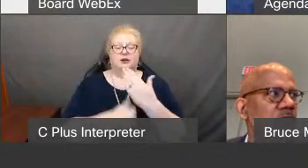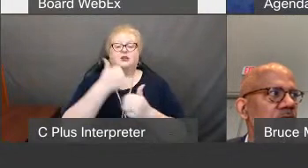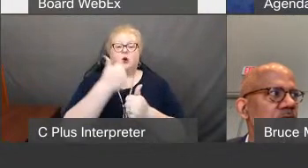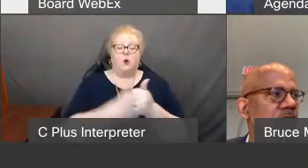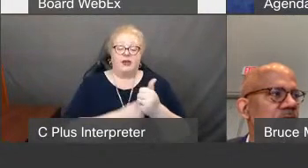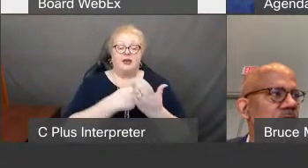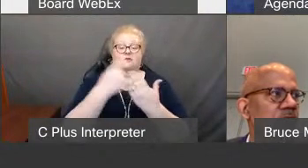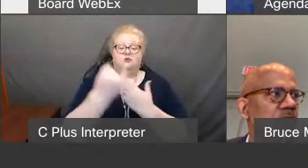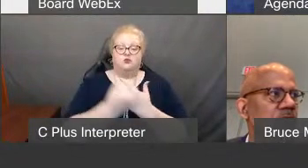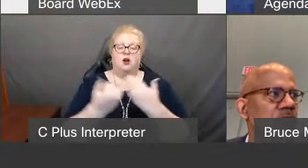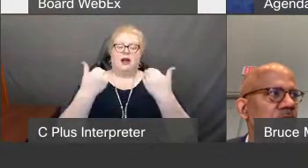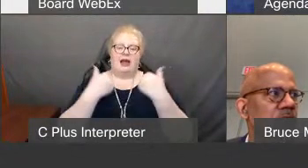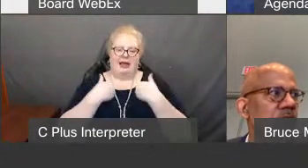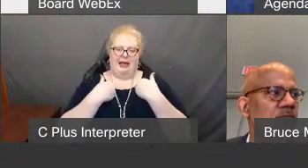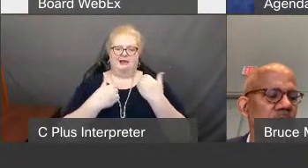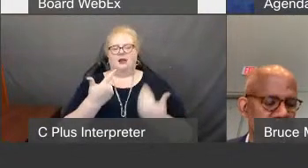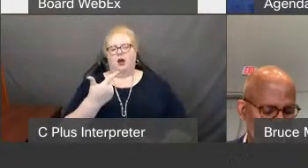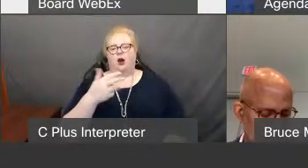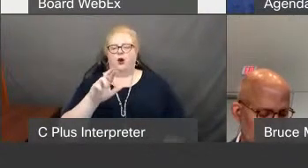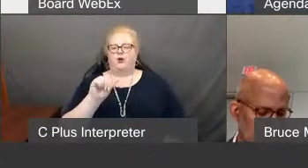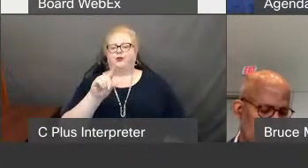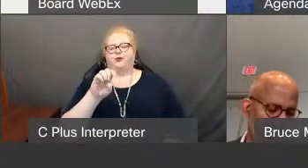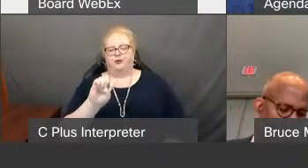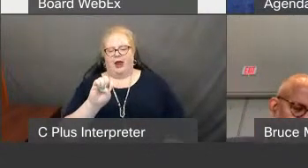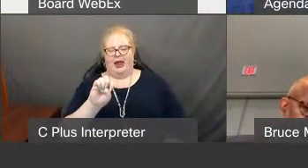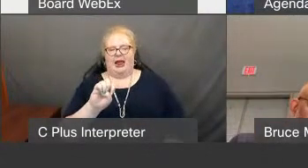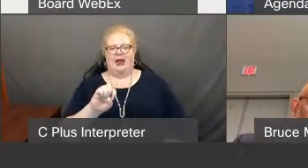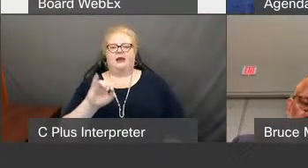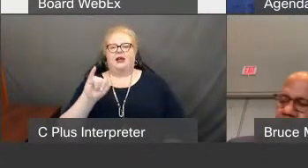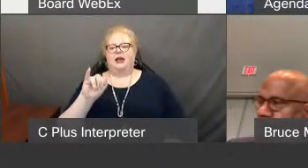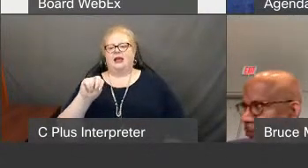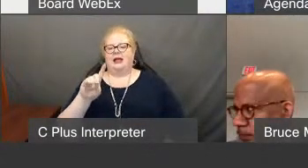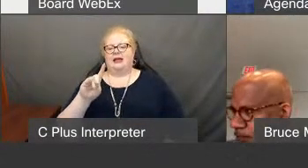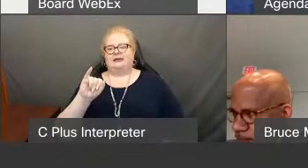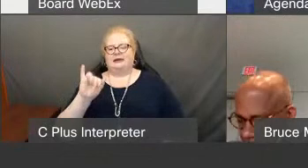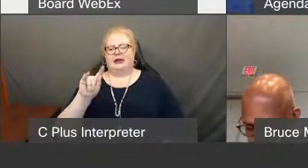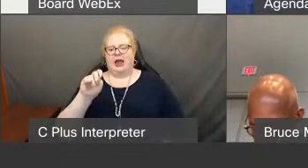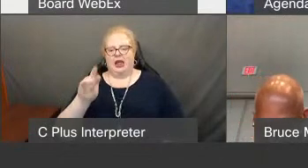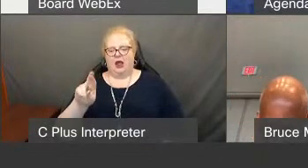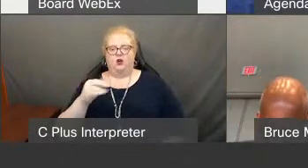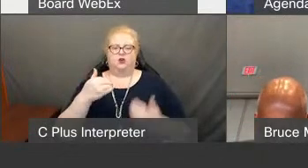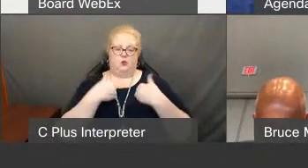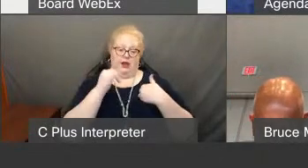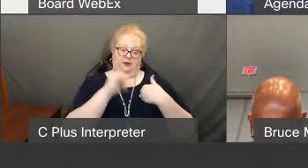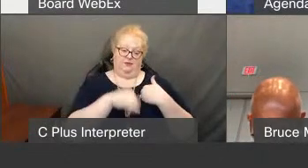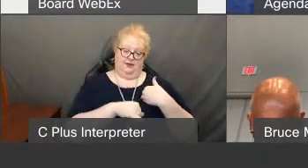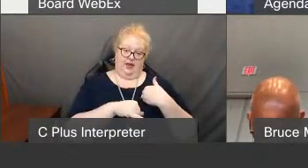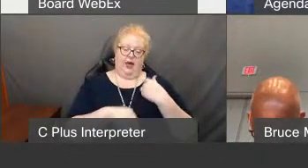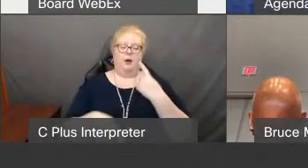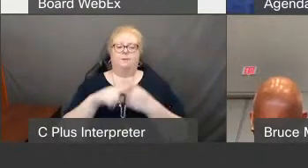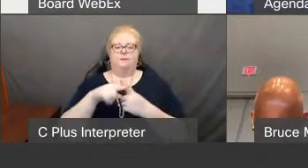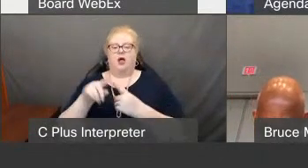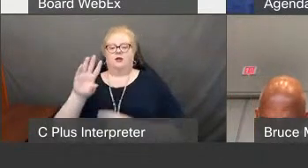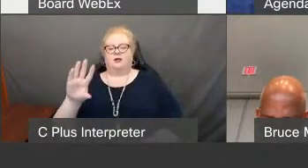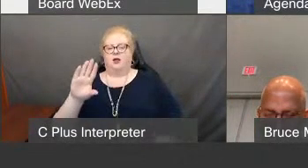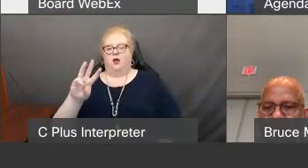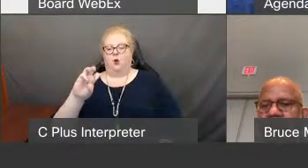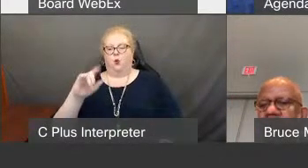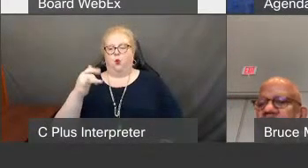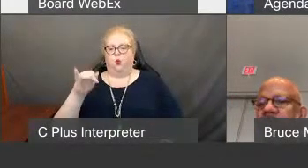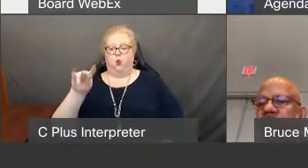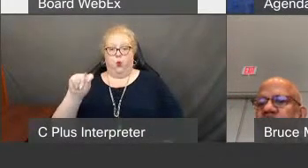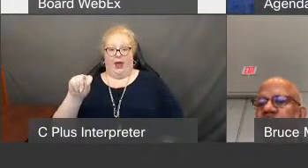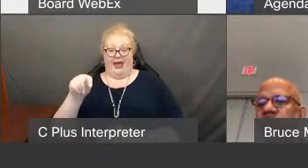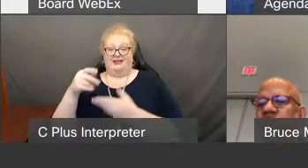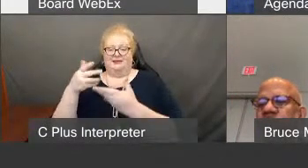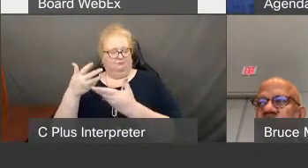each indicator, and each indicator has a weight associated with it. So you have the grade for that indicator multiplied by the weight, and then you get a total